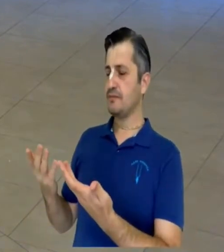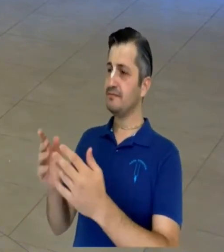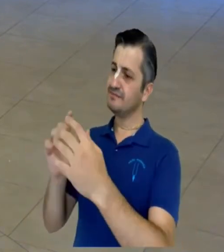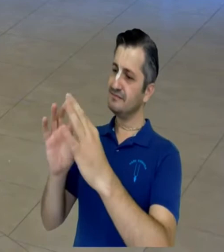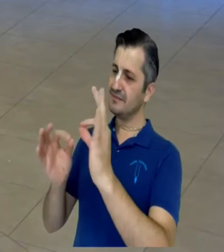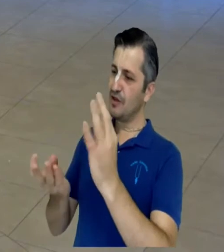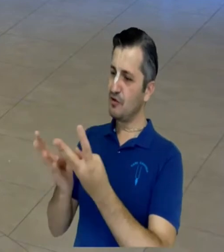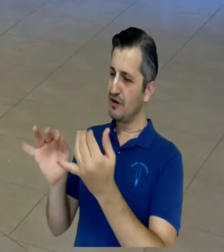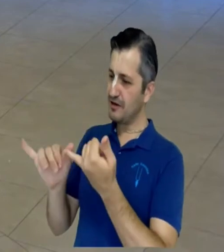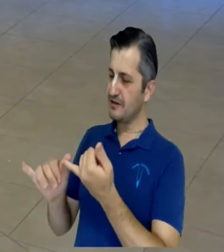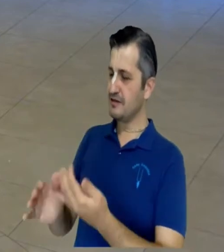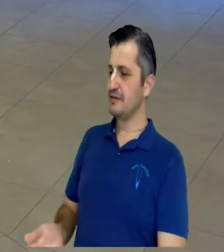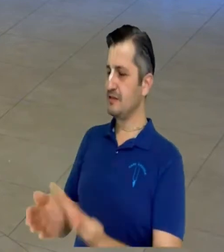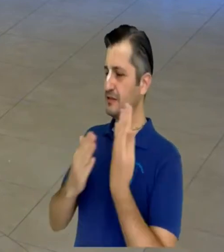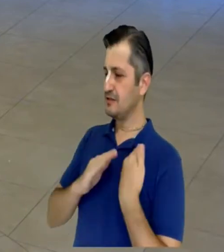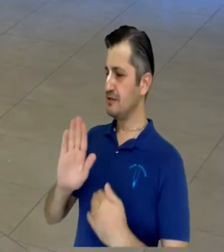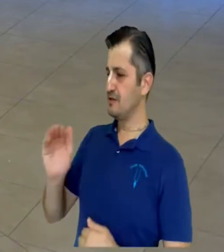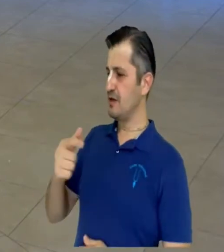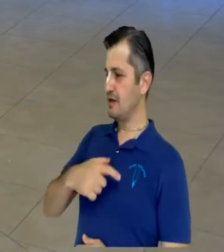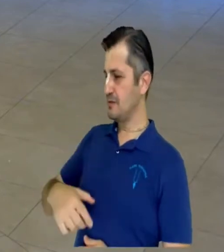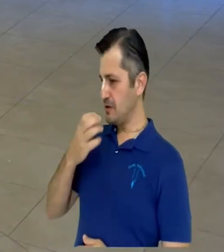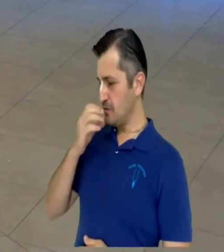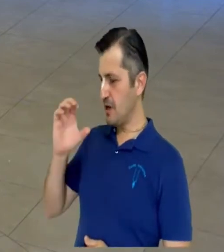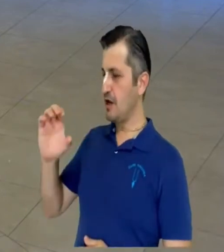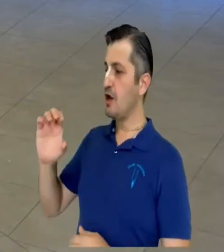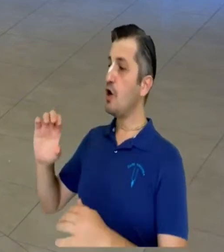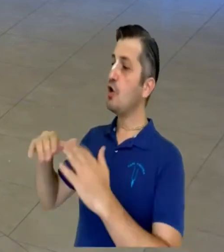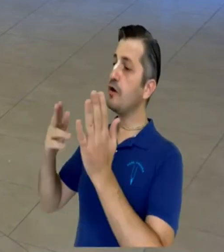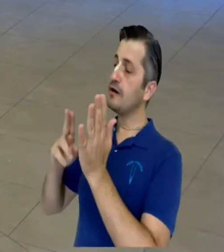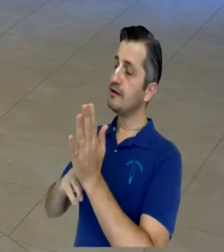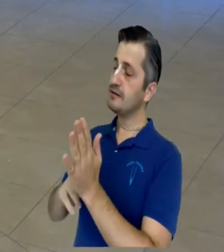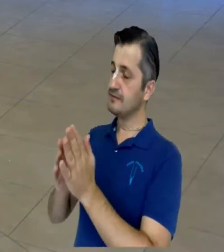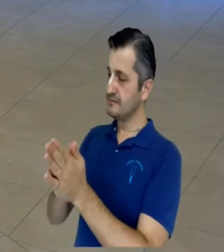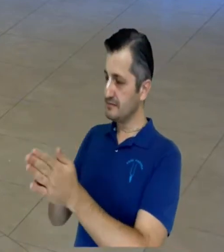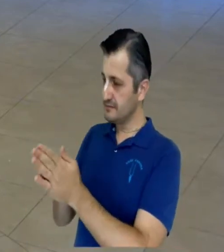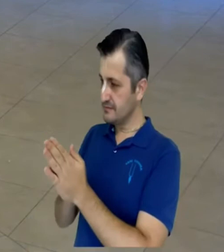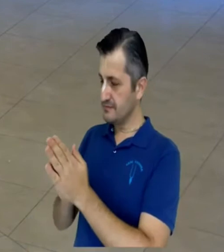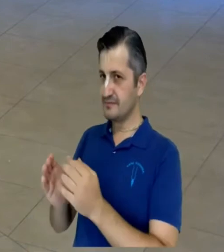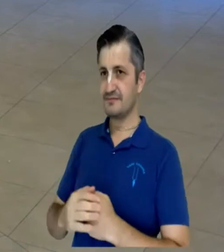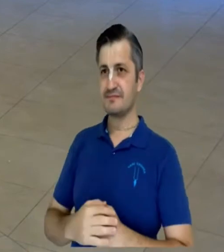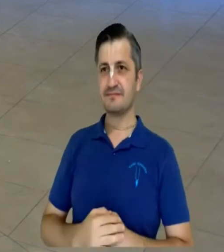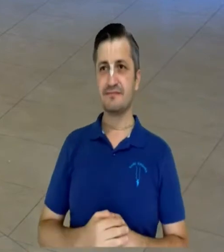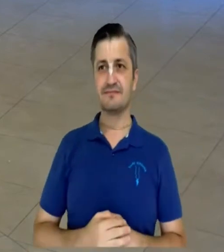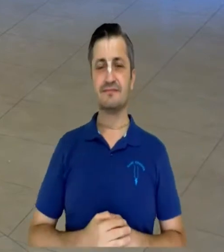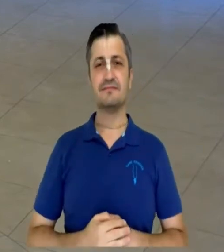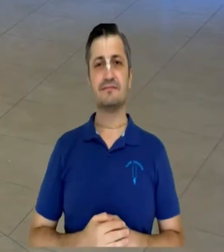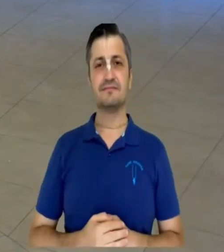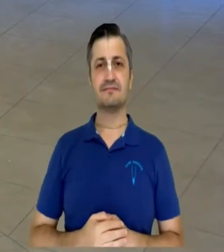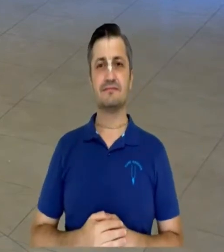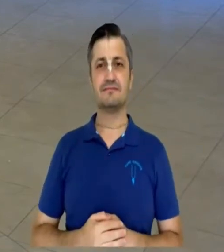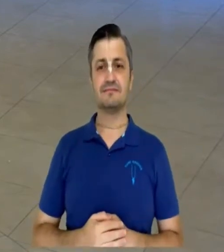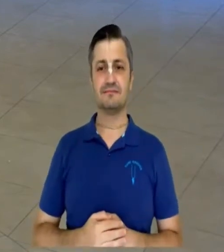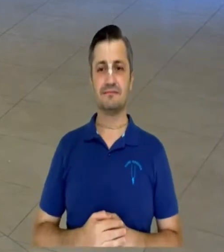So the Veda describe, other parts of the Veda describes Nityo Nityanam, Chaitanas